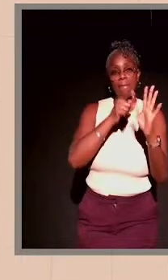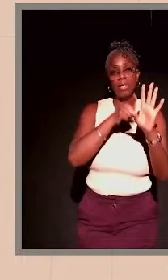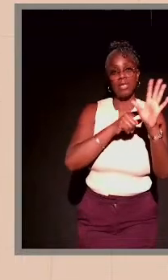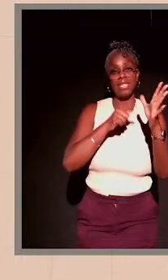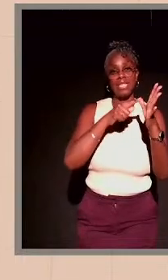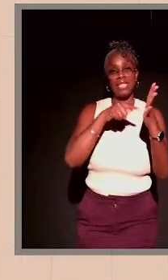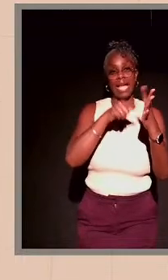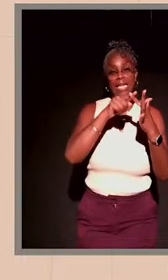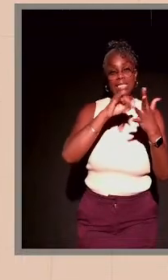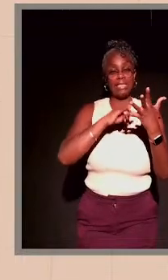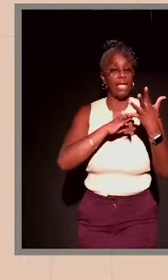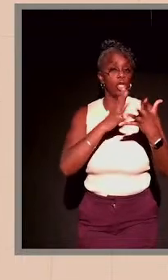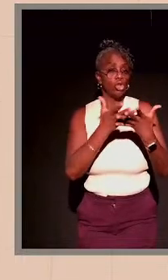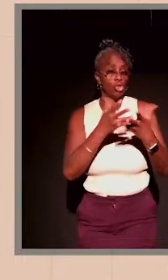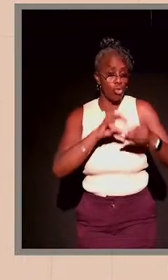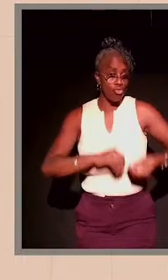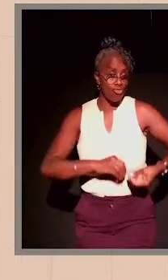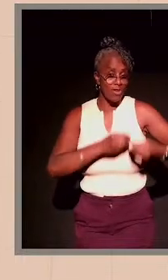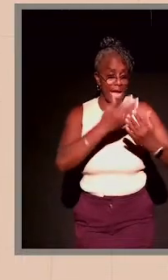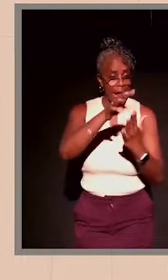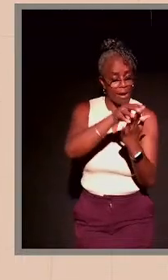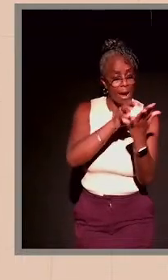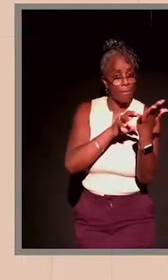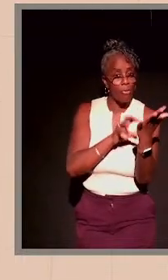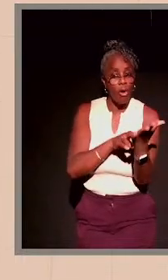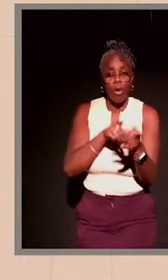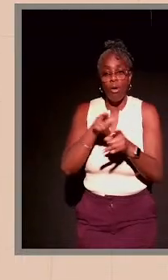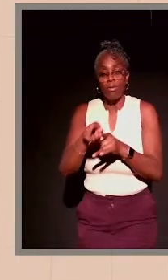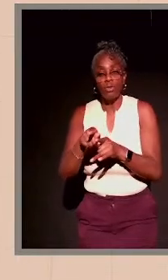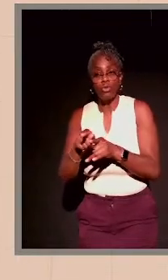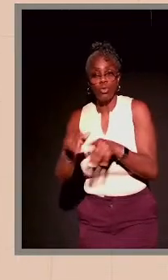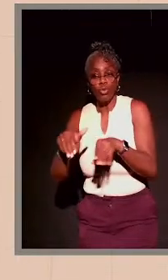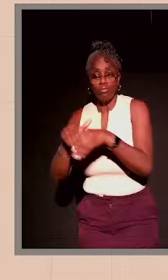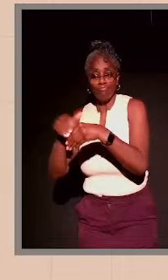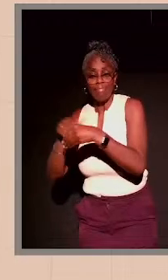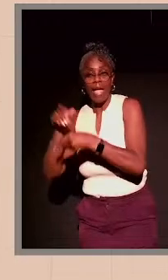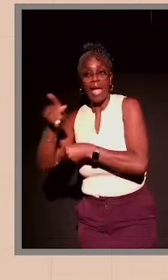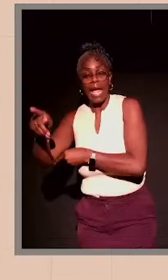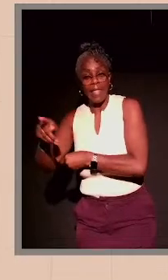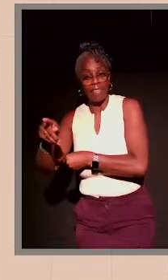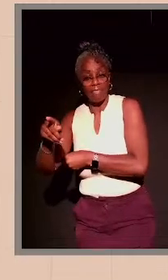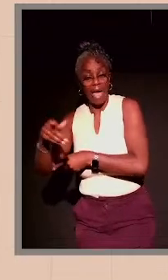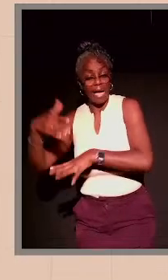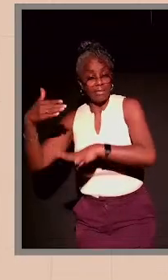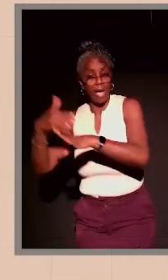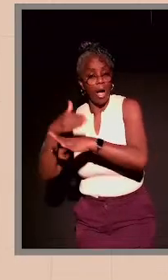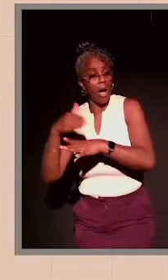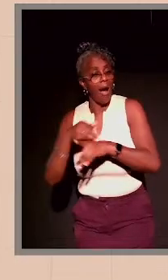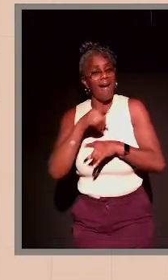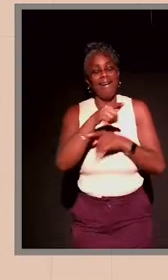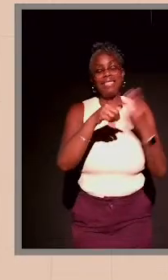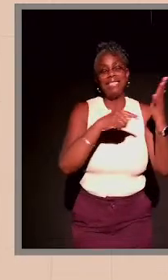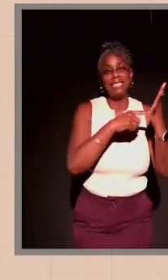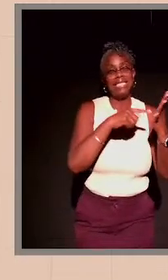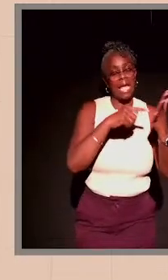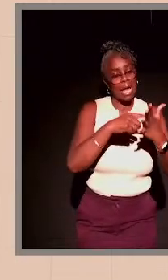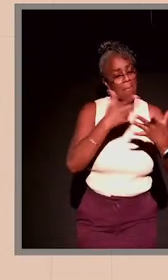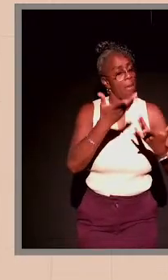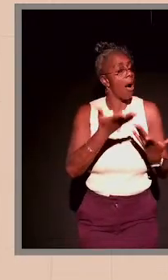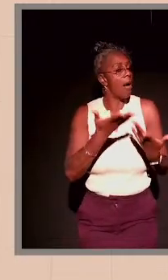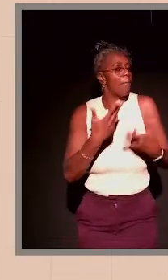an application that performs this task. Tim has kindly offered to